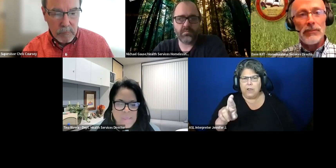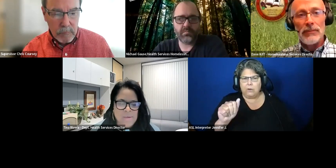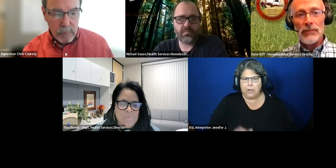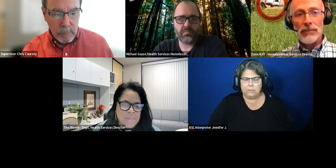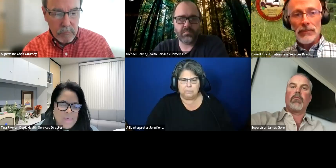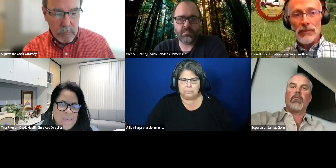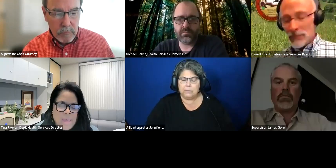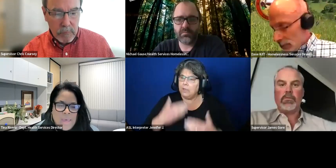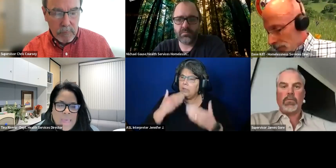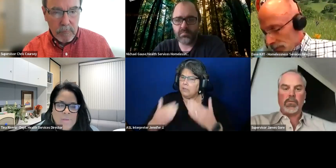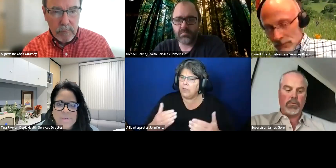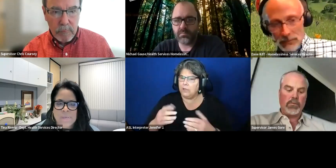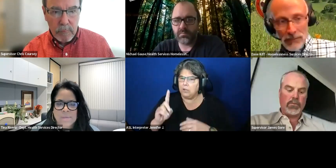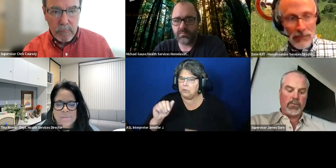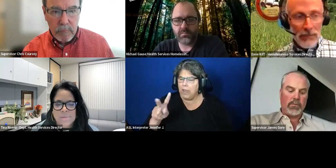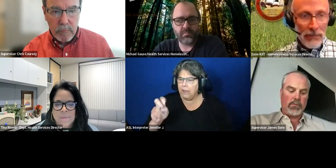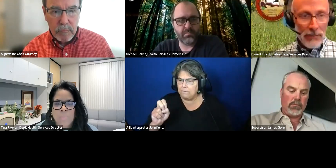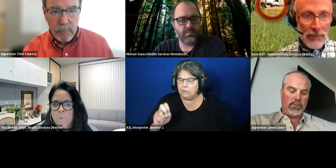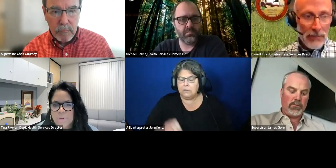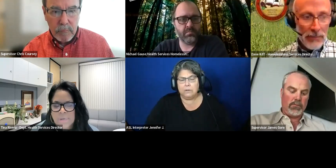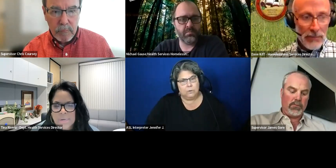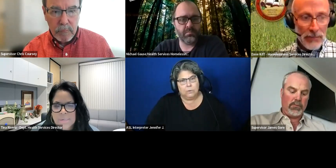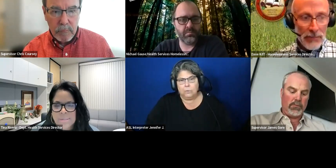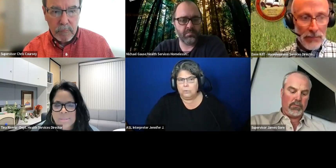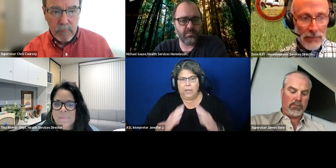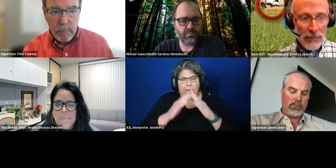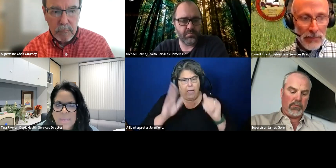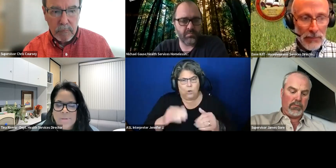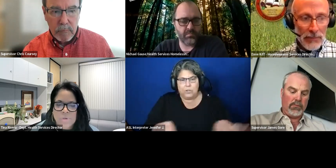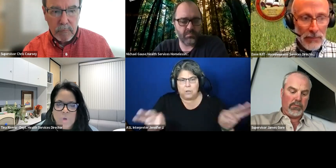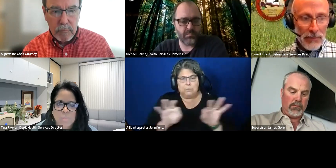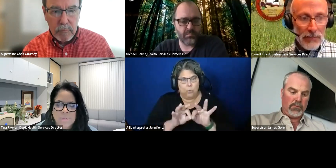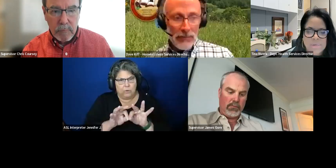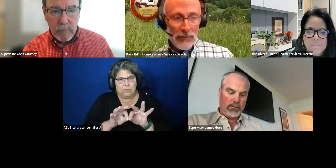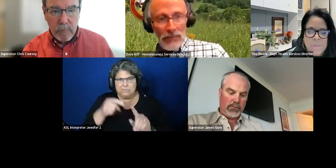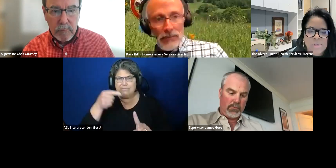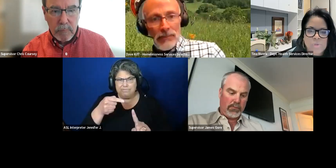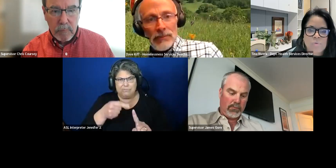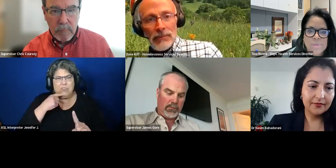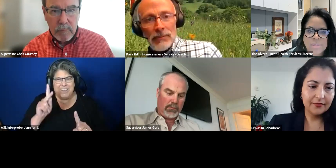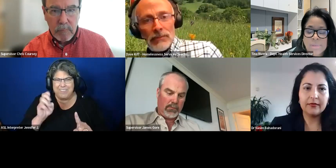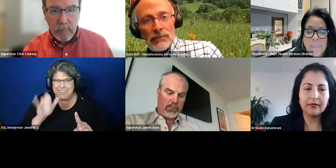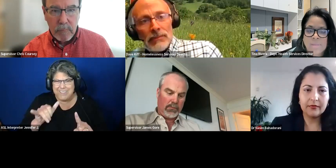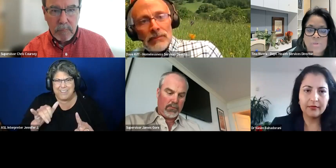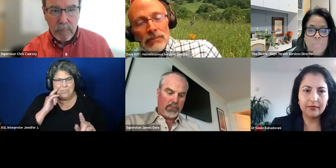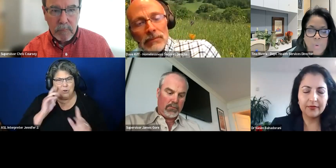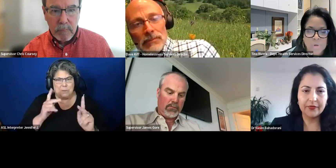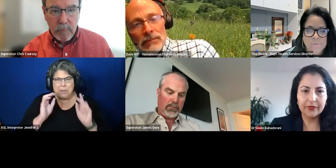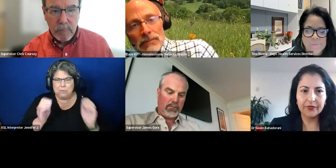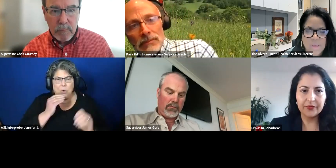Thank you, Dave. Housing is important. It is the key to homelessness, but services